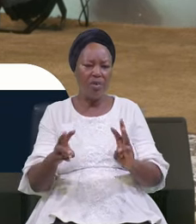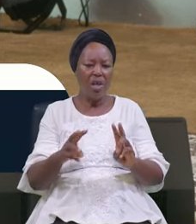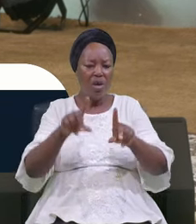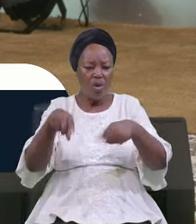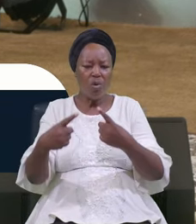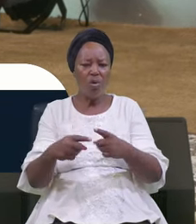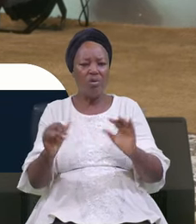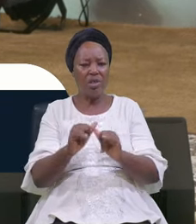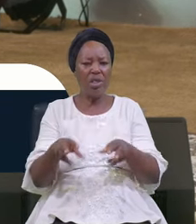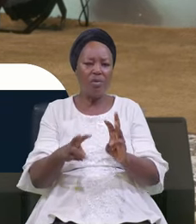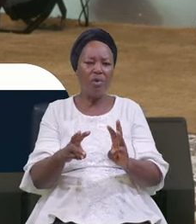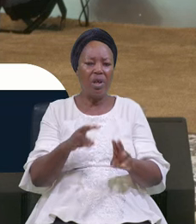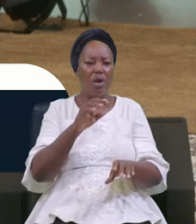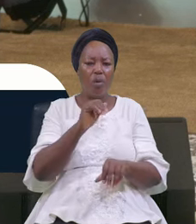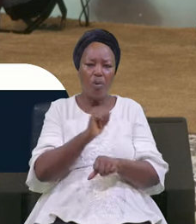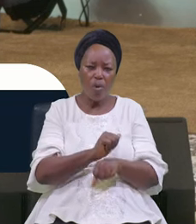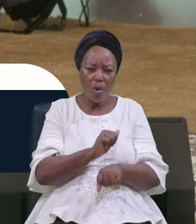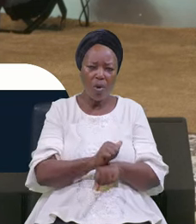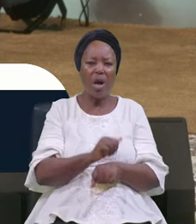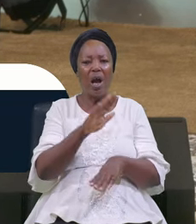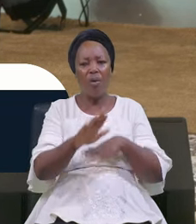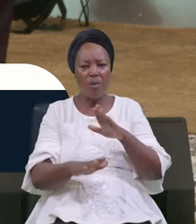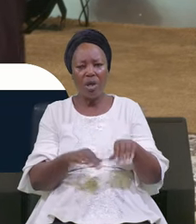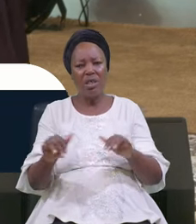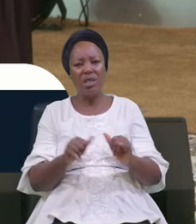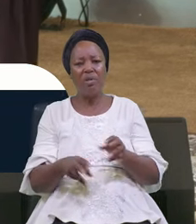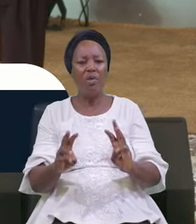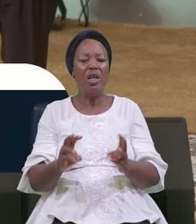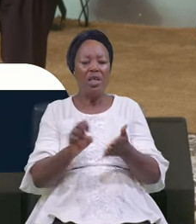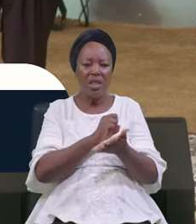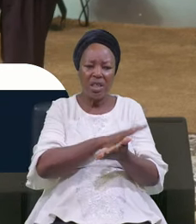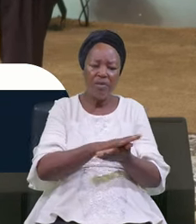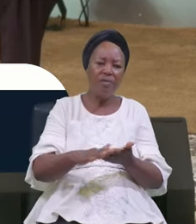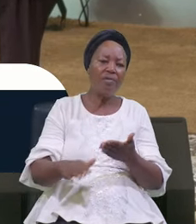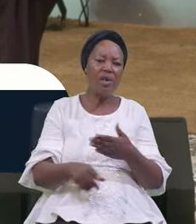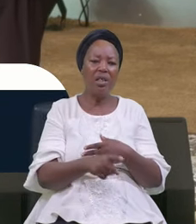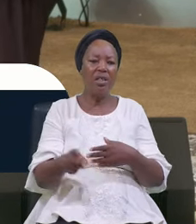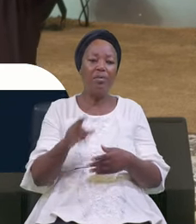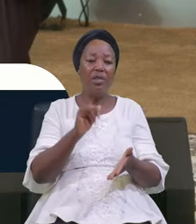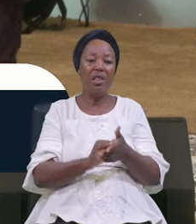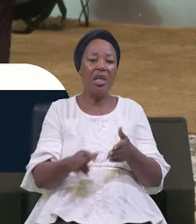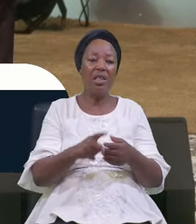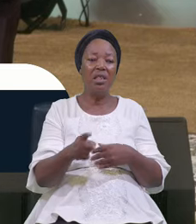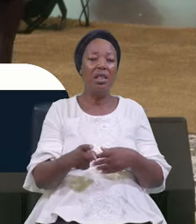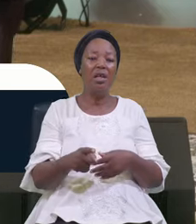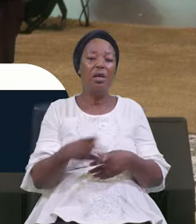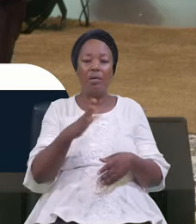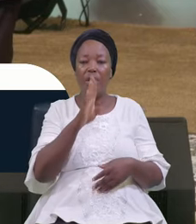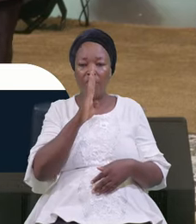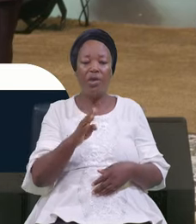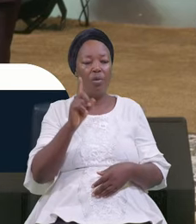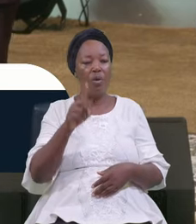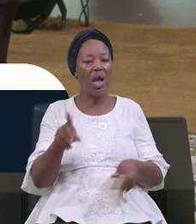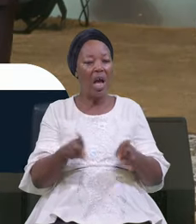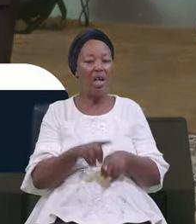same direction, walk in the same way. Sanctify them that they may be one, as thou